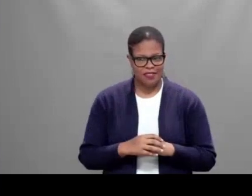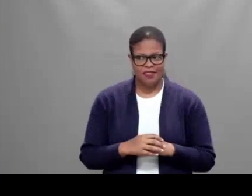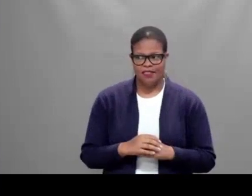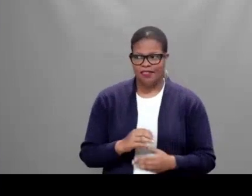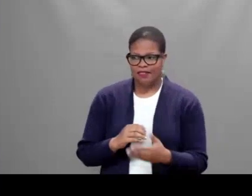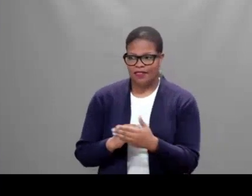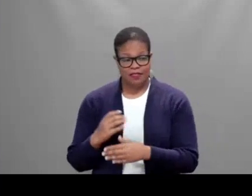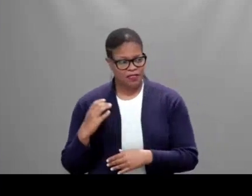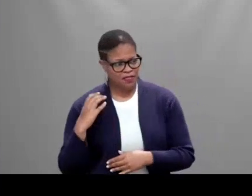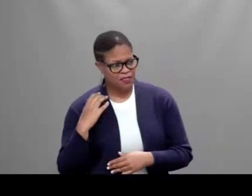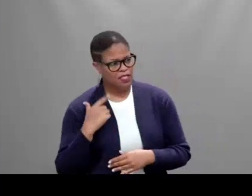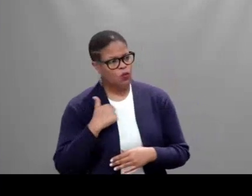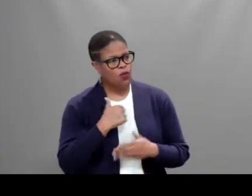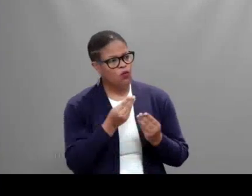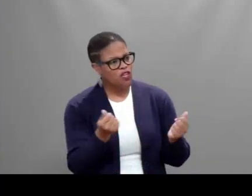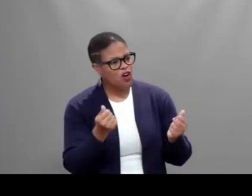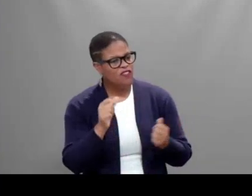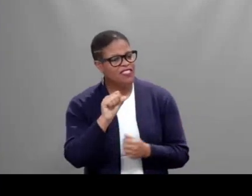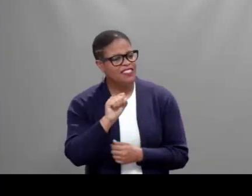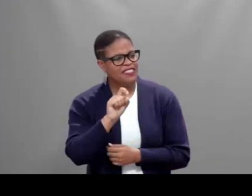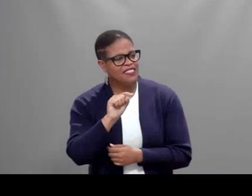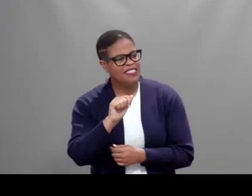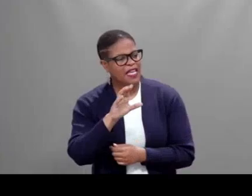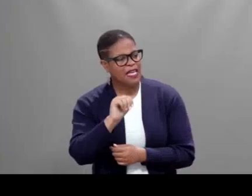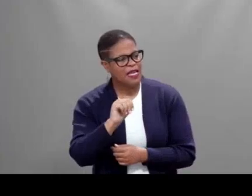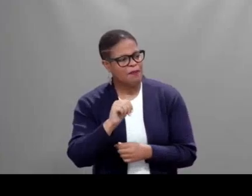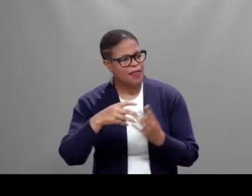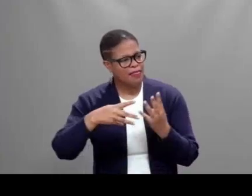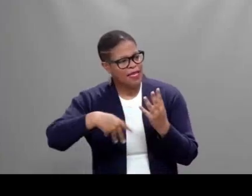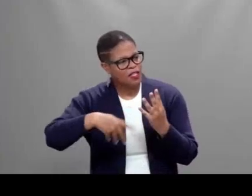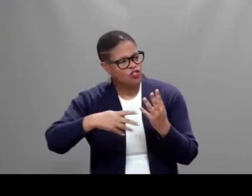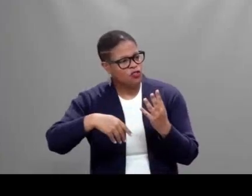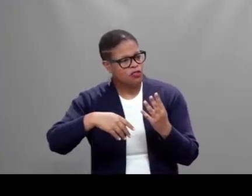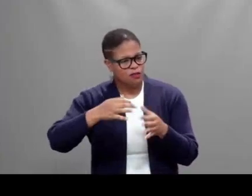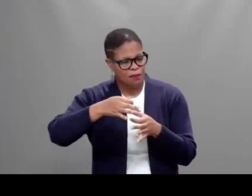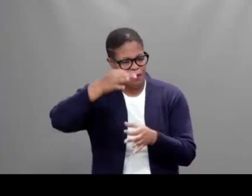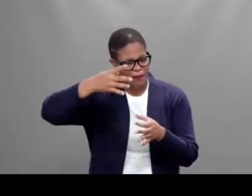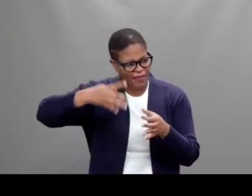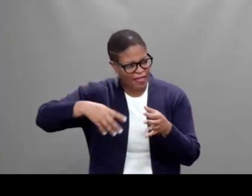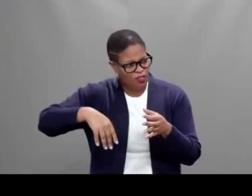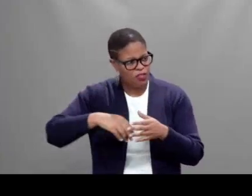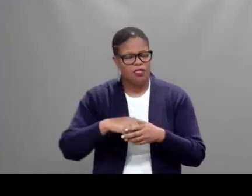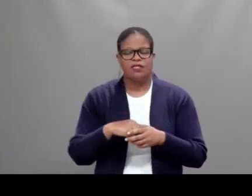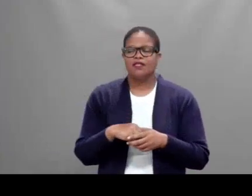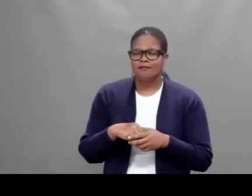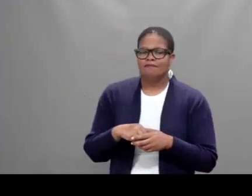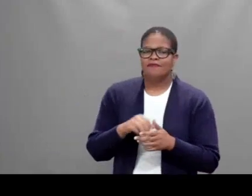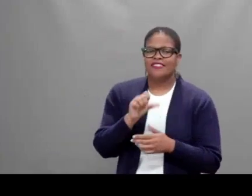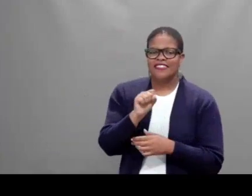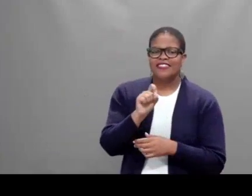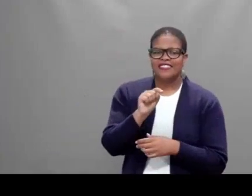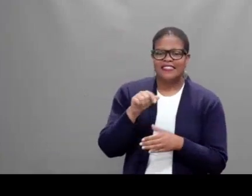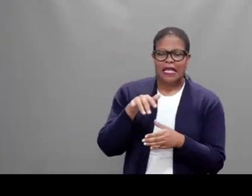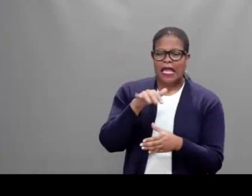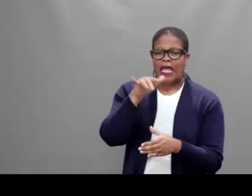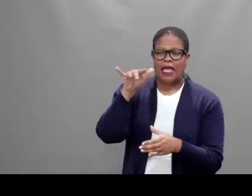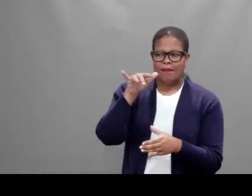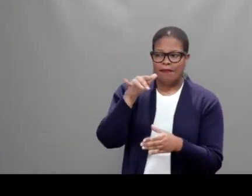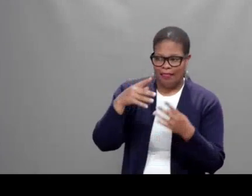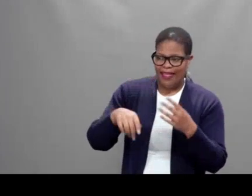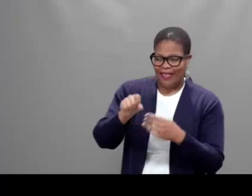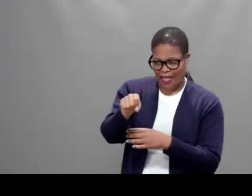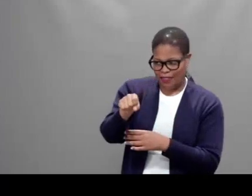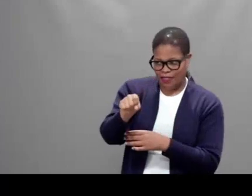Did we ever resolve the steam pipe leakage? The steam leak, yes,